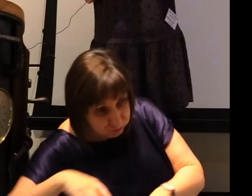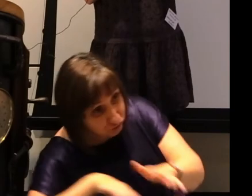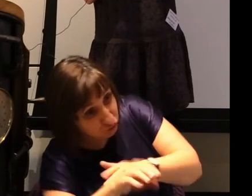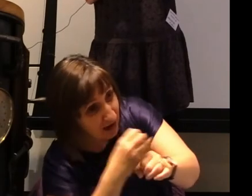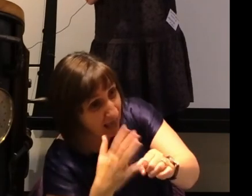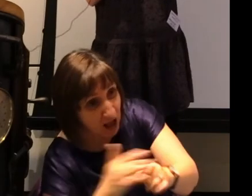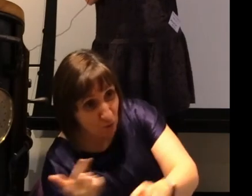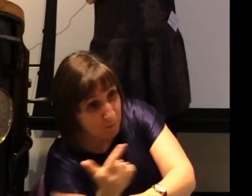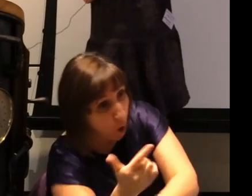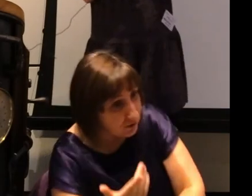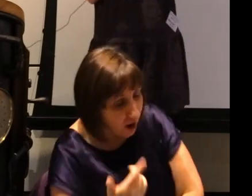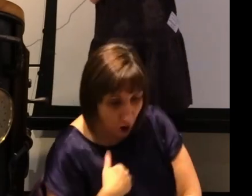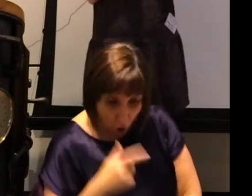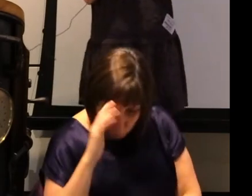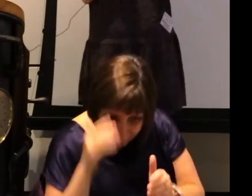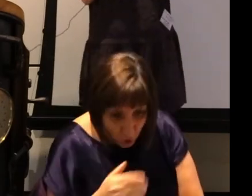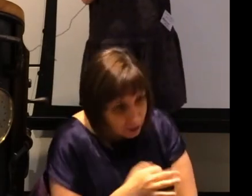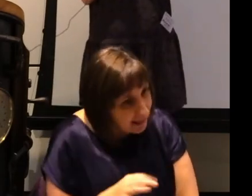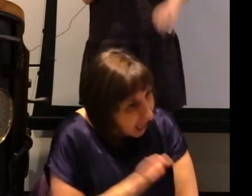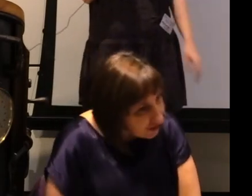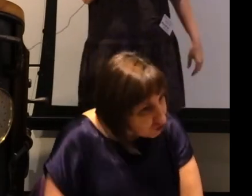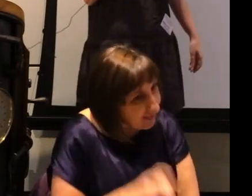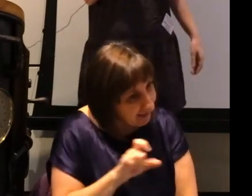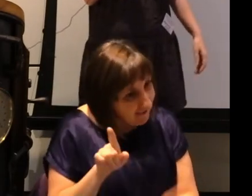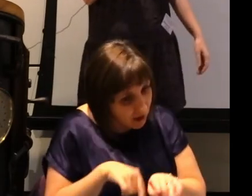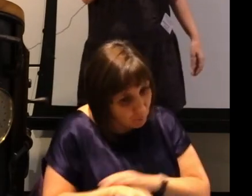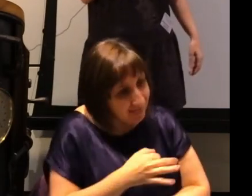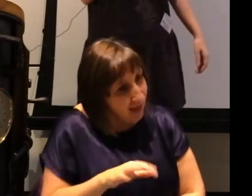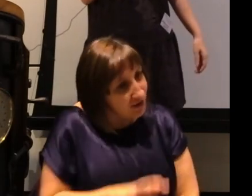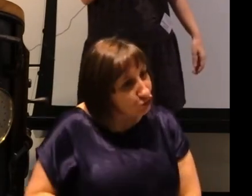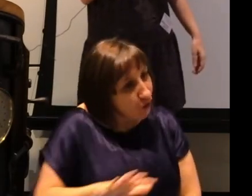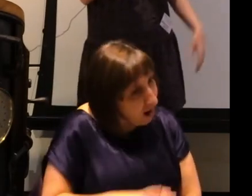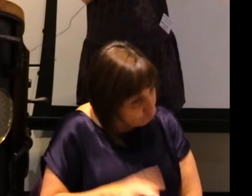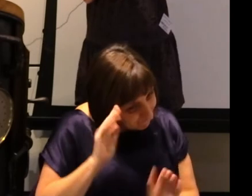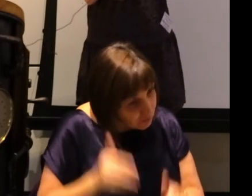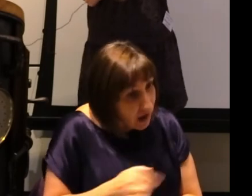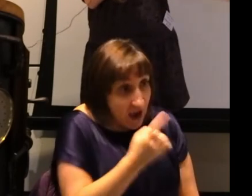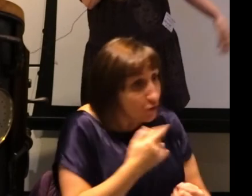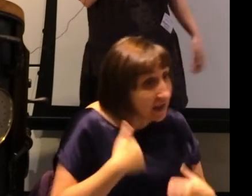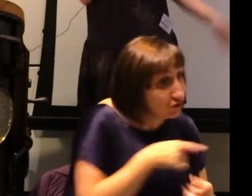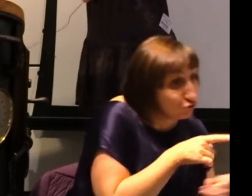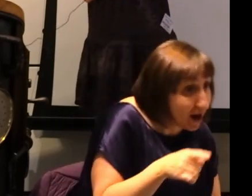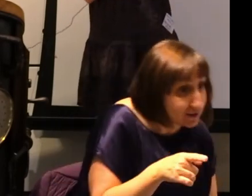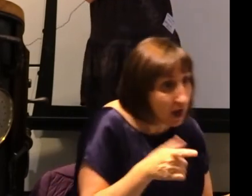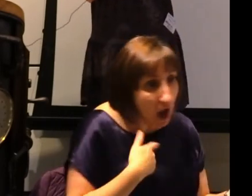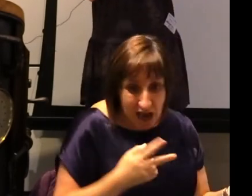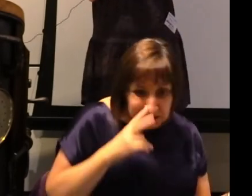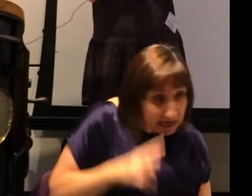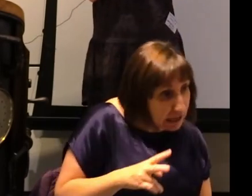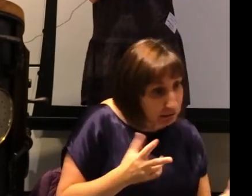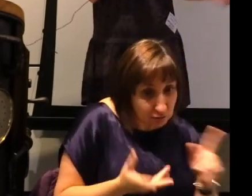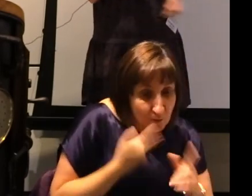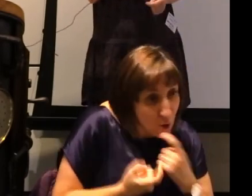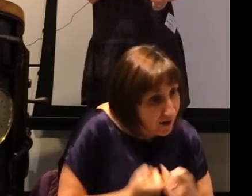Glasgow and beyond. We focus on Lanarkshire and the Clyde Valley within Lanarkshire. And if anyone's interested in seeing and